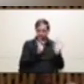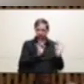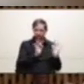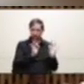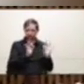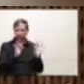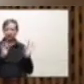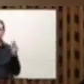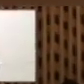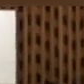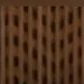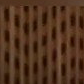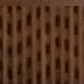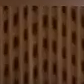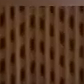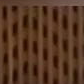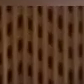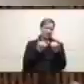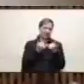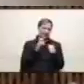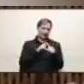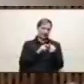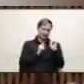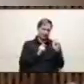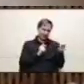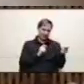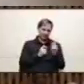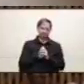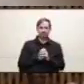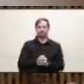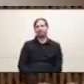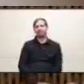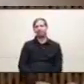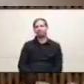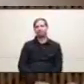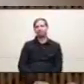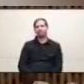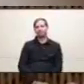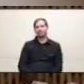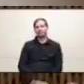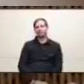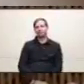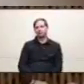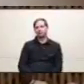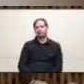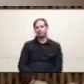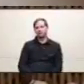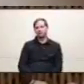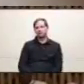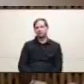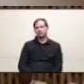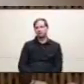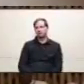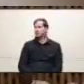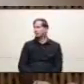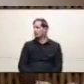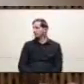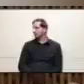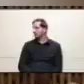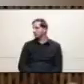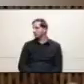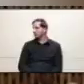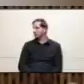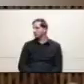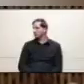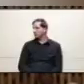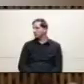security company must be paid by SHRA. Thank you. Thank you. Honorable Mtolo,